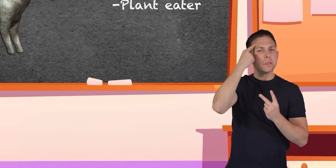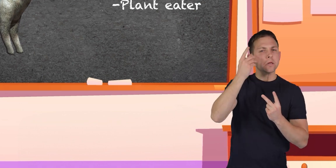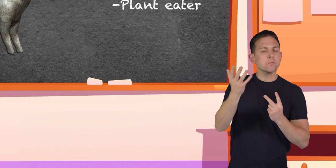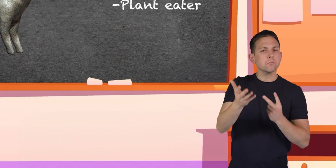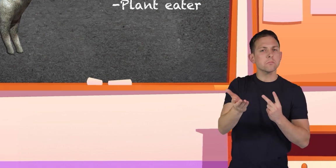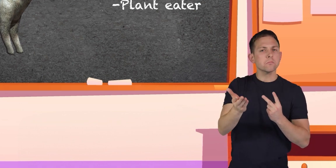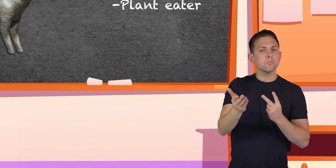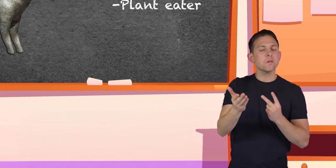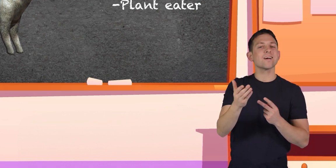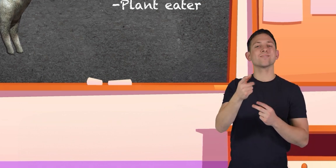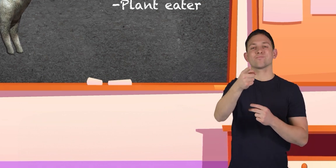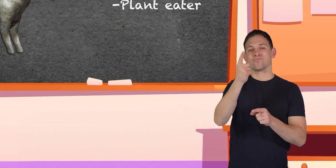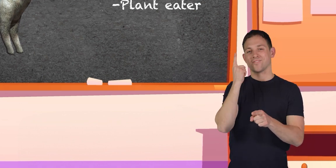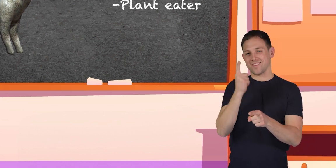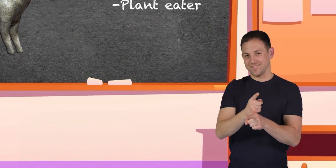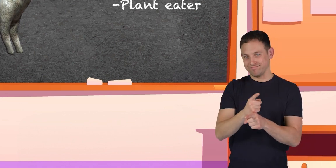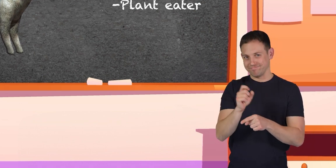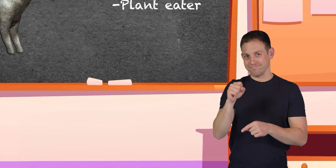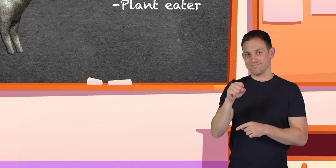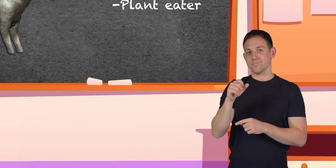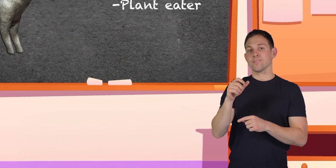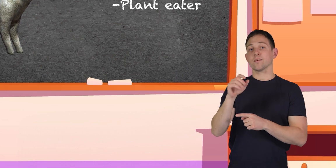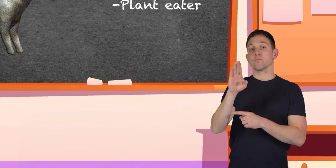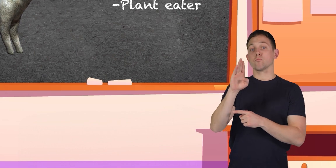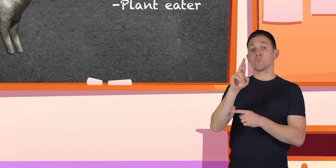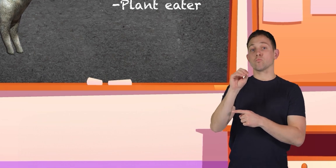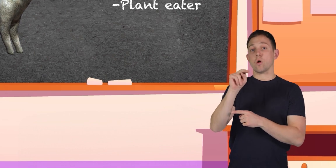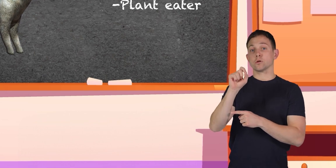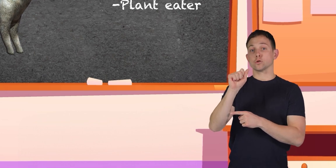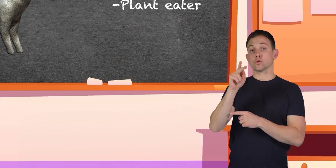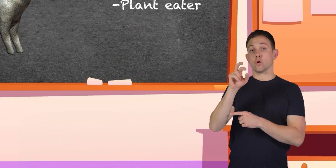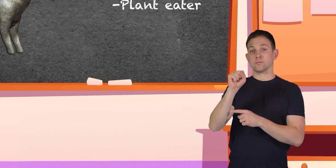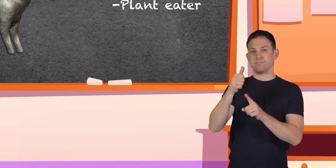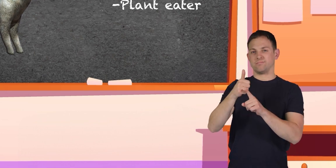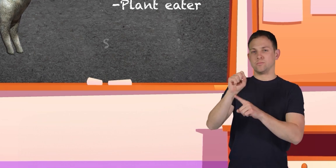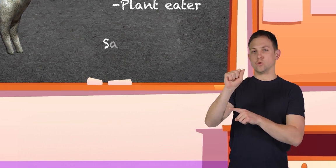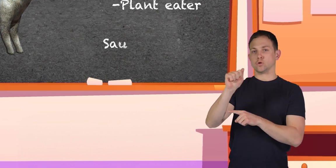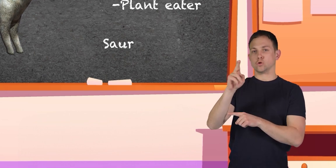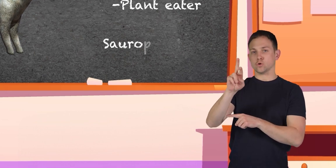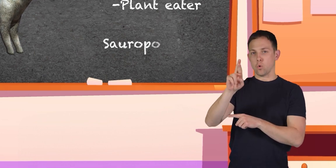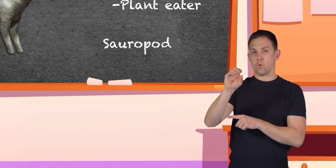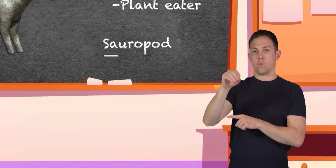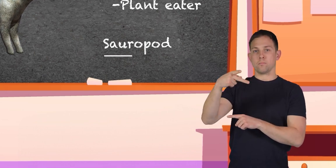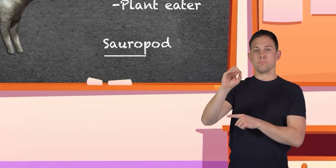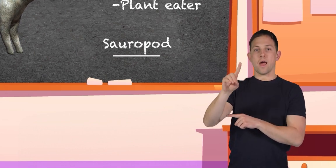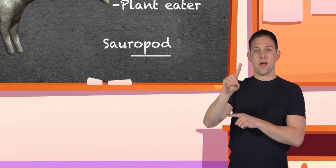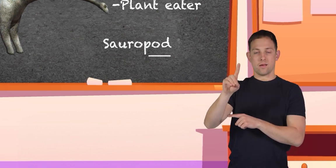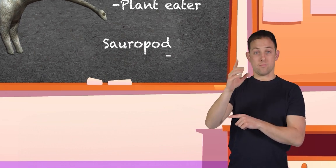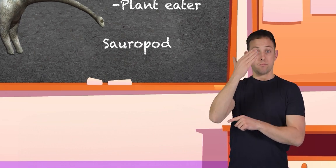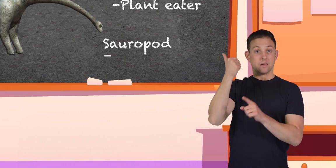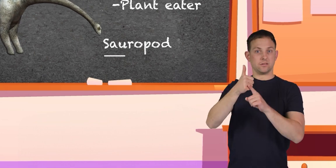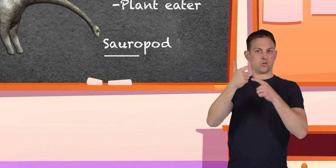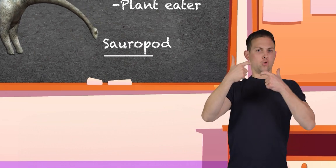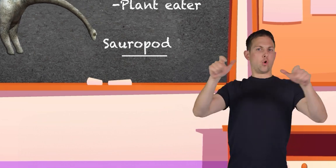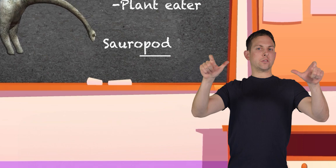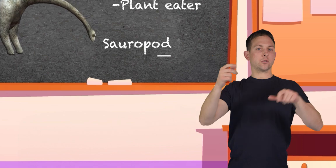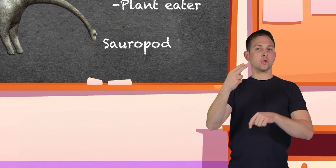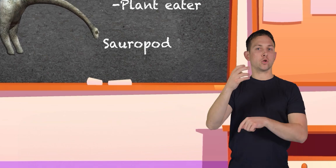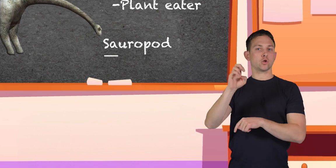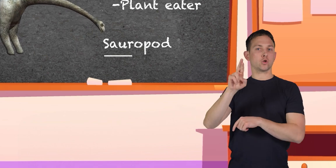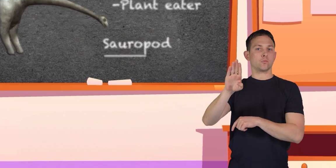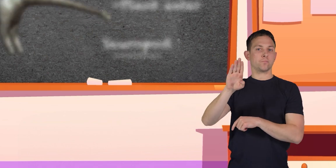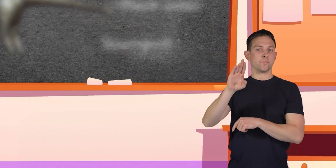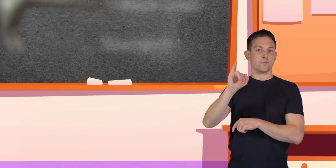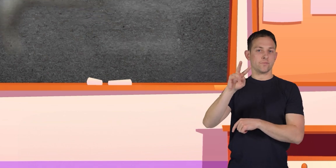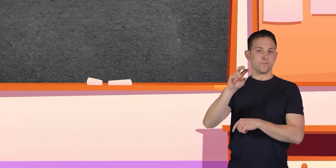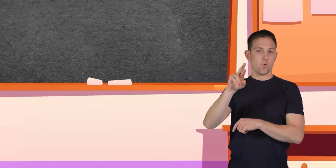think? That's right. A Brontosaurus is a sauropod, because it is a large